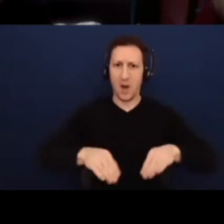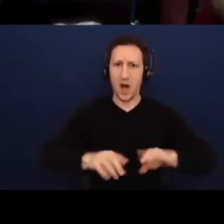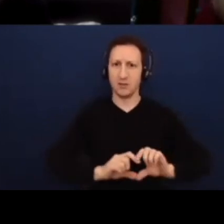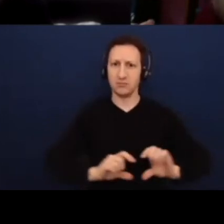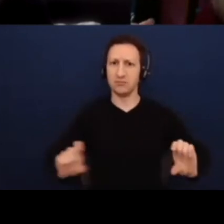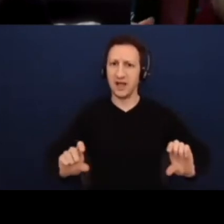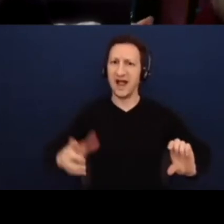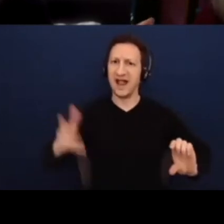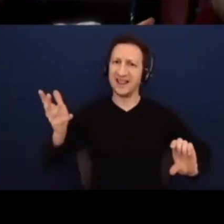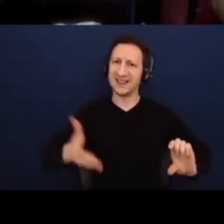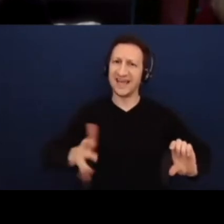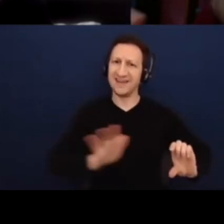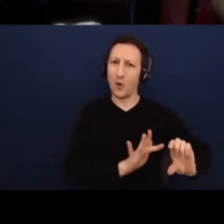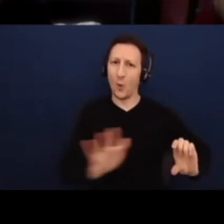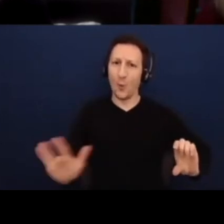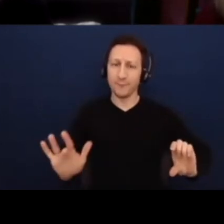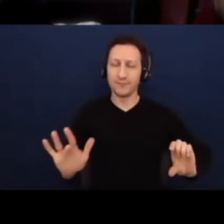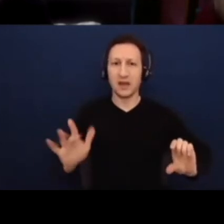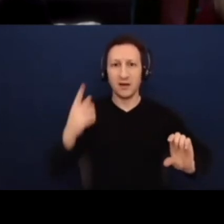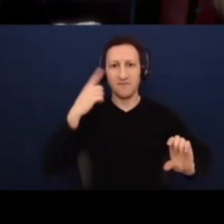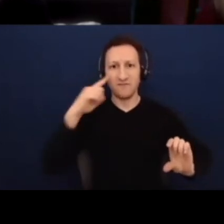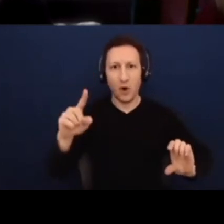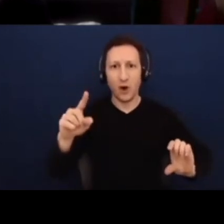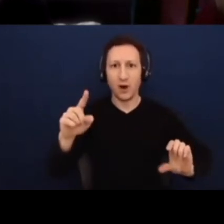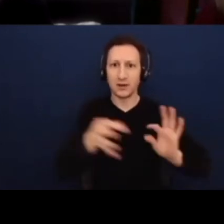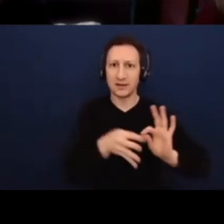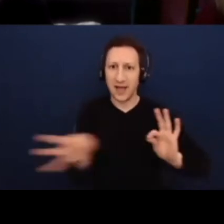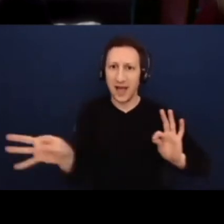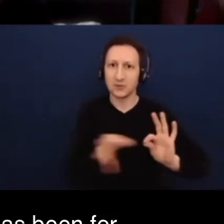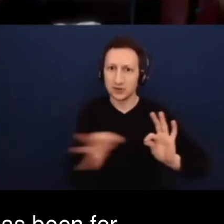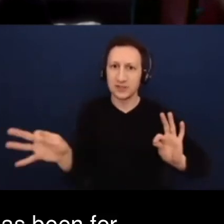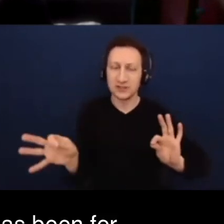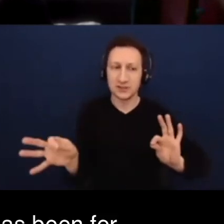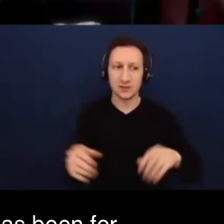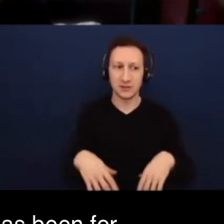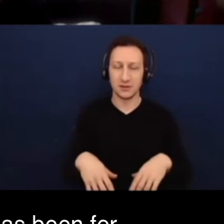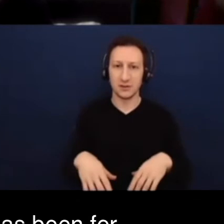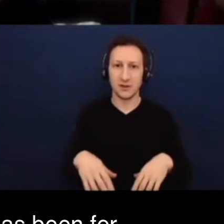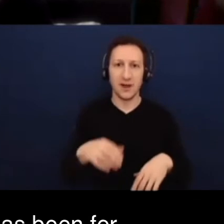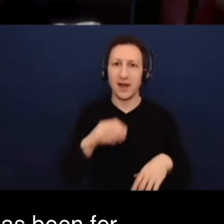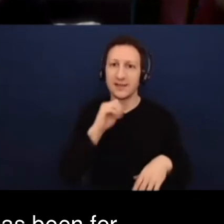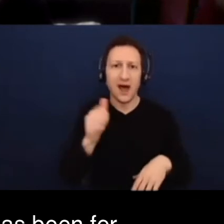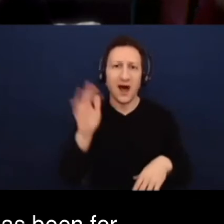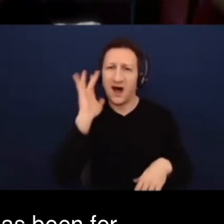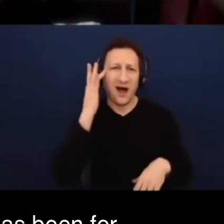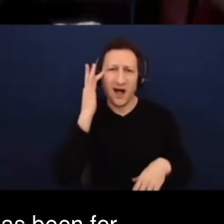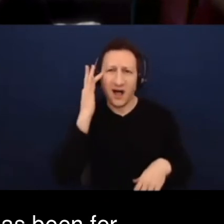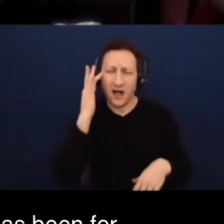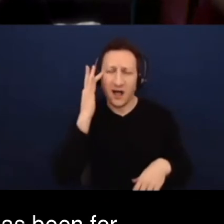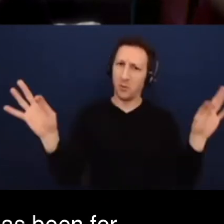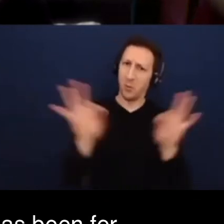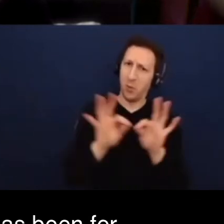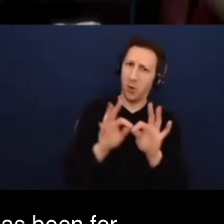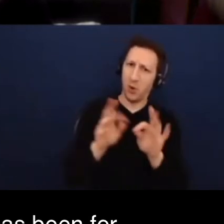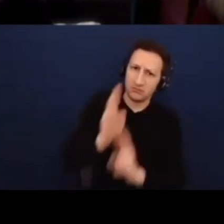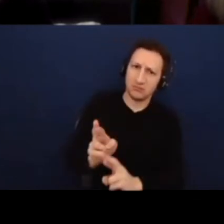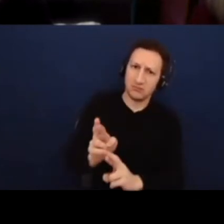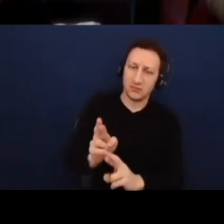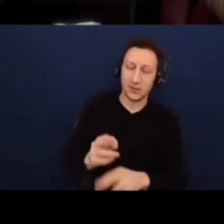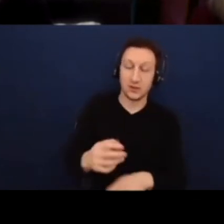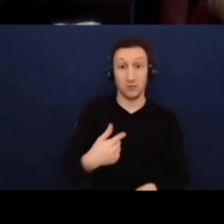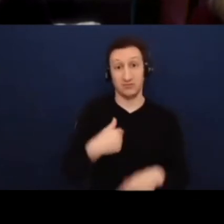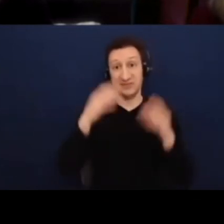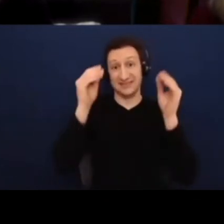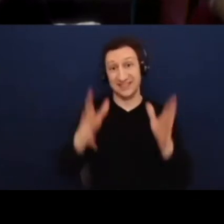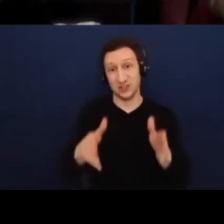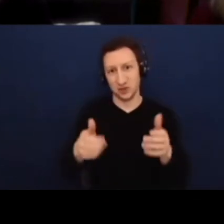of enhancing what they've already done. And so this has been, for me, the big challenge, not